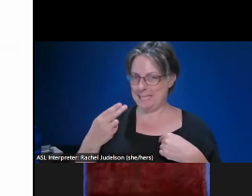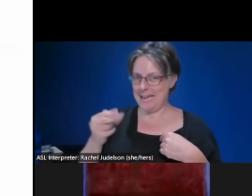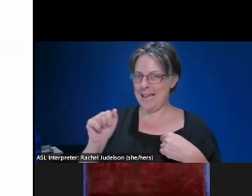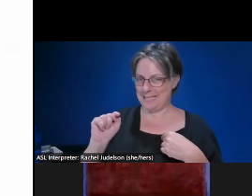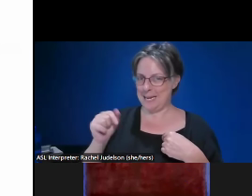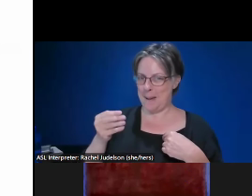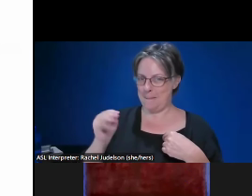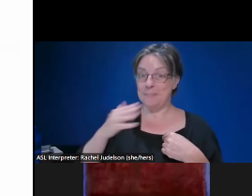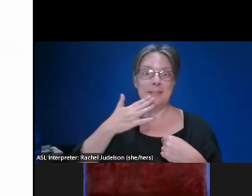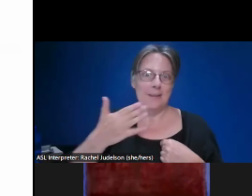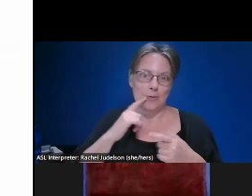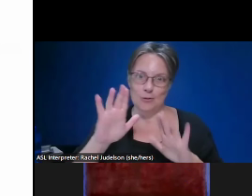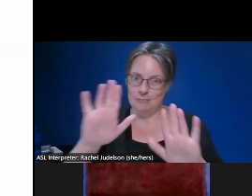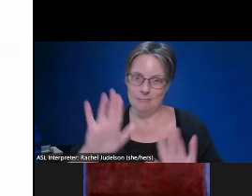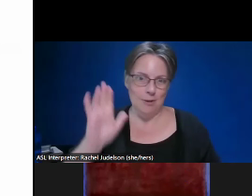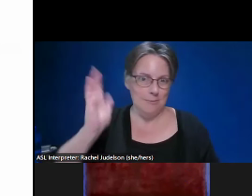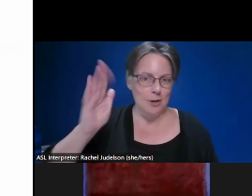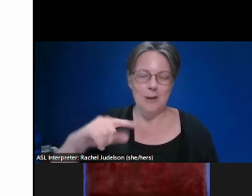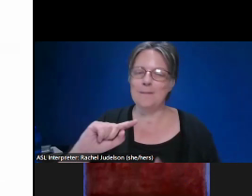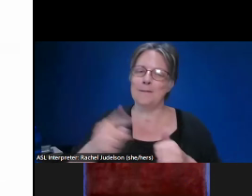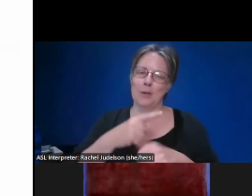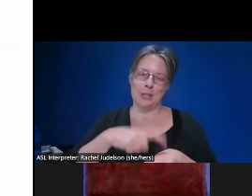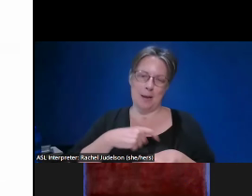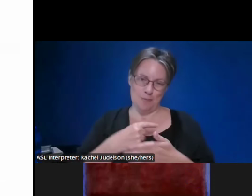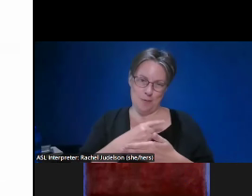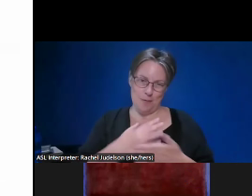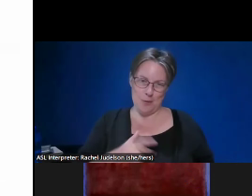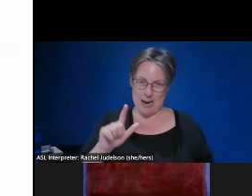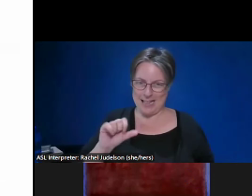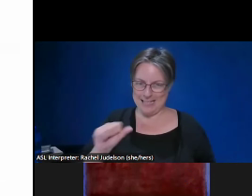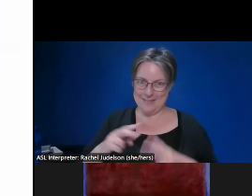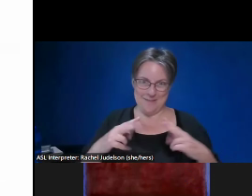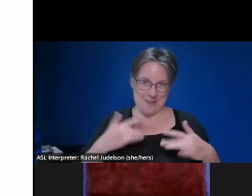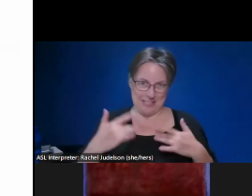Great presentation. First time reviewer for LSA, and I'm very excited.